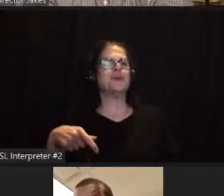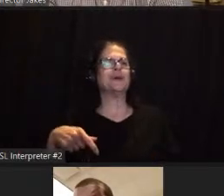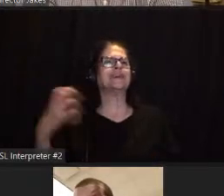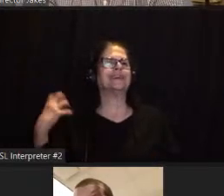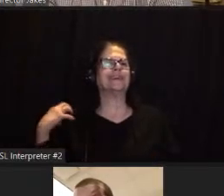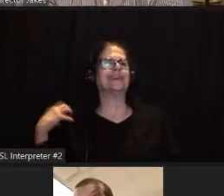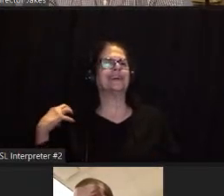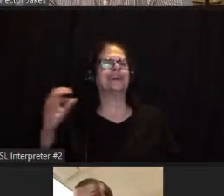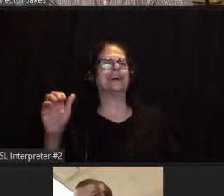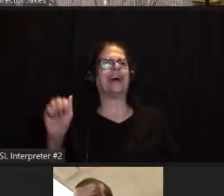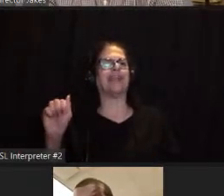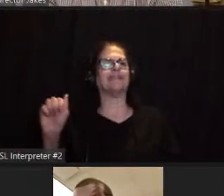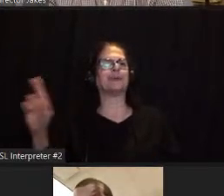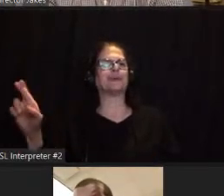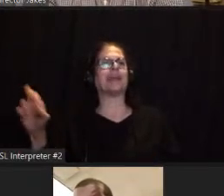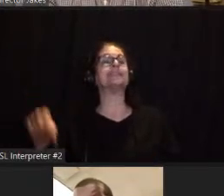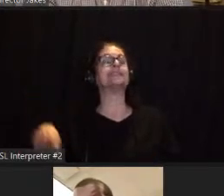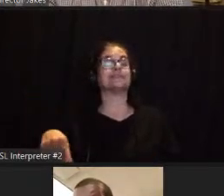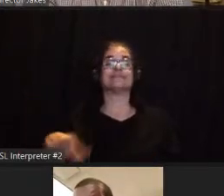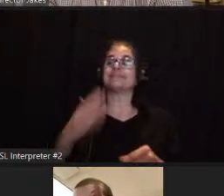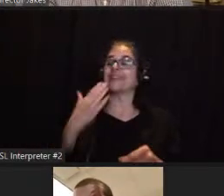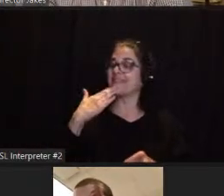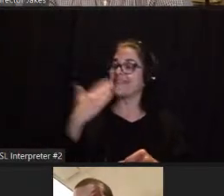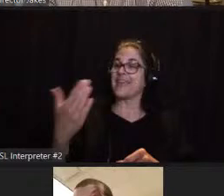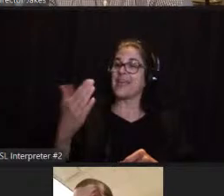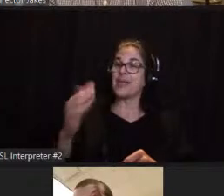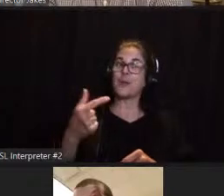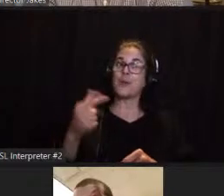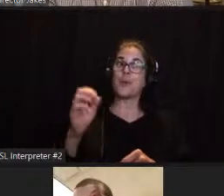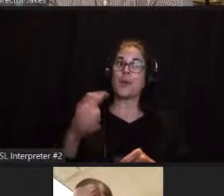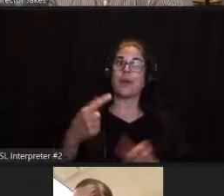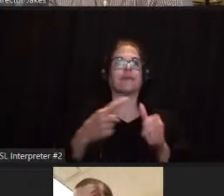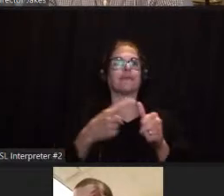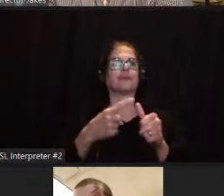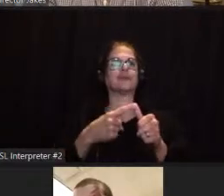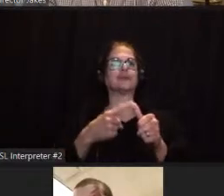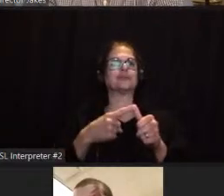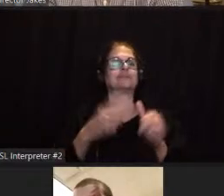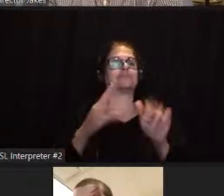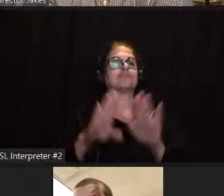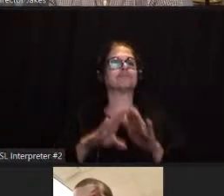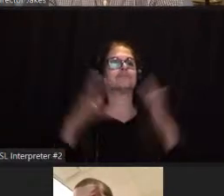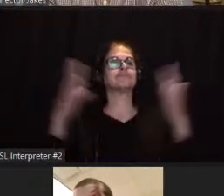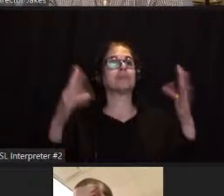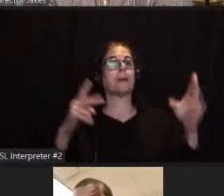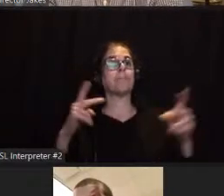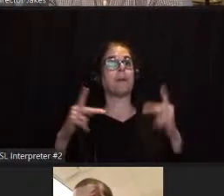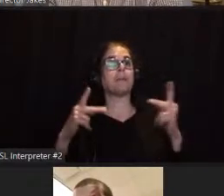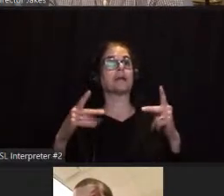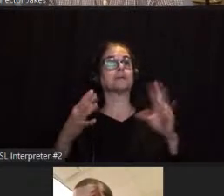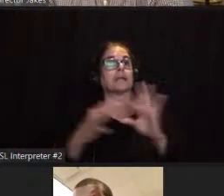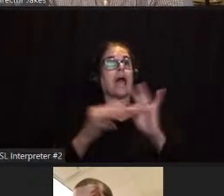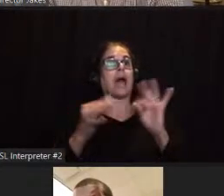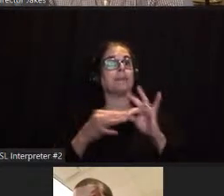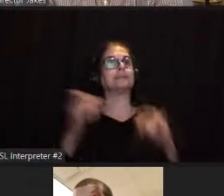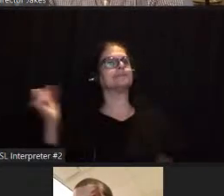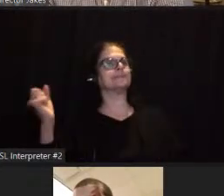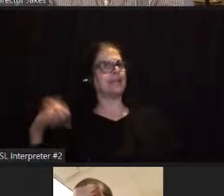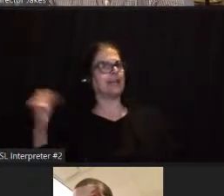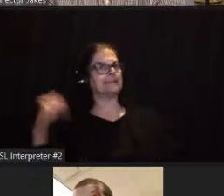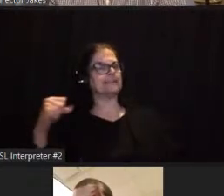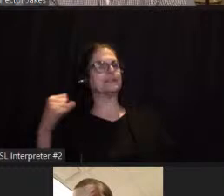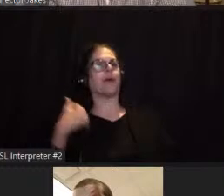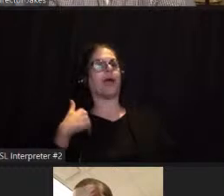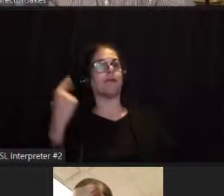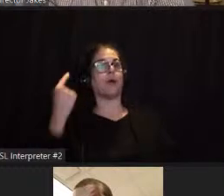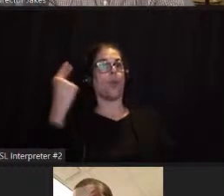Greg. Our first order of business today is public comment. Greg, do we have any public comment? Yes, actually we do have one